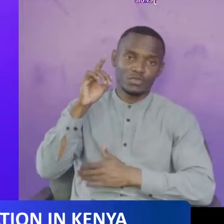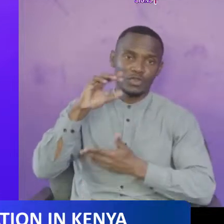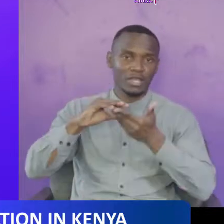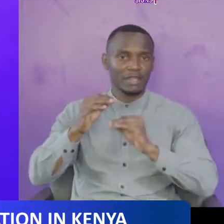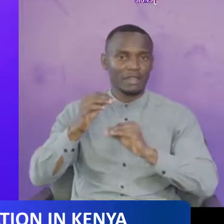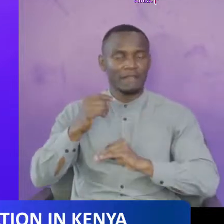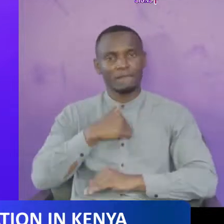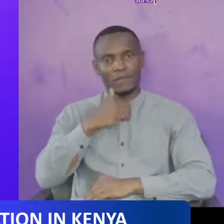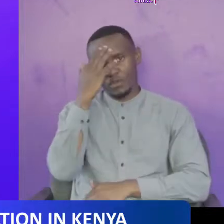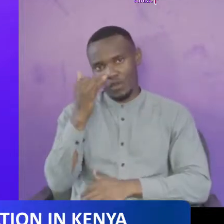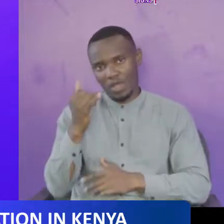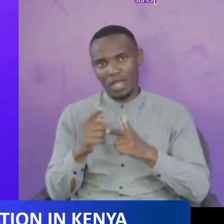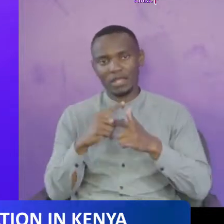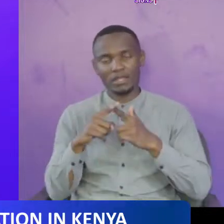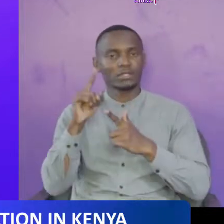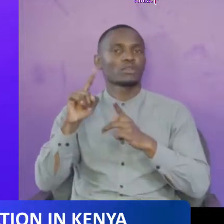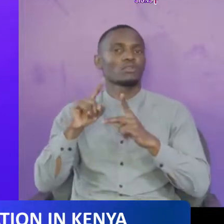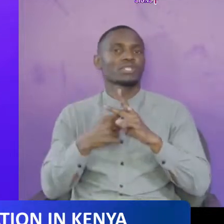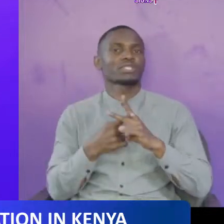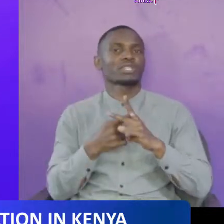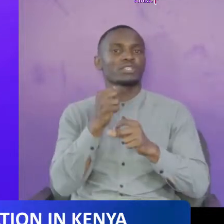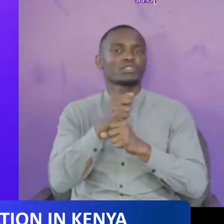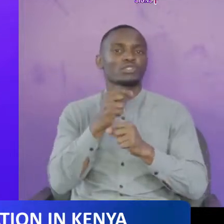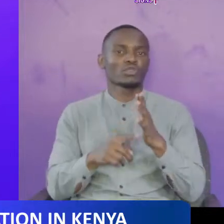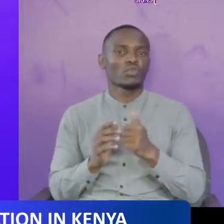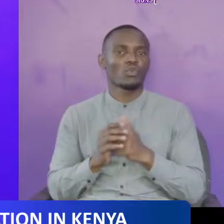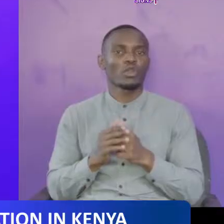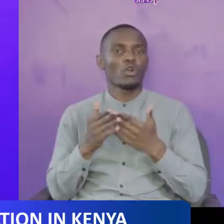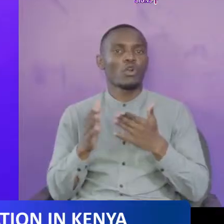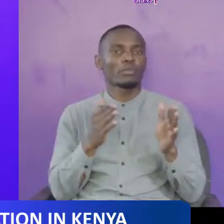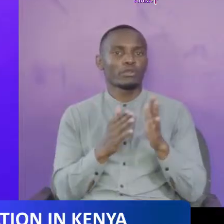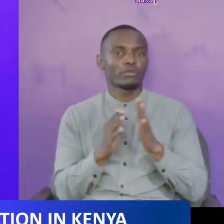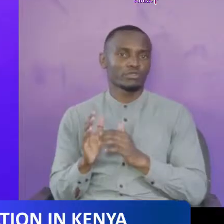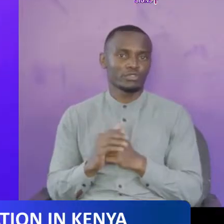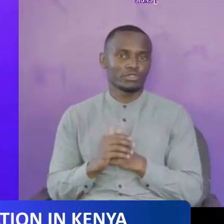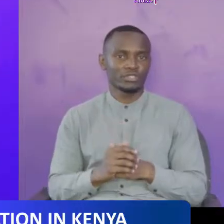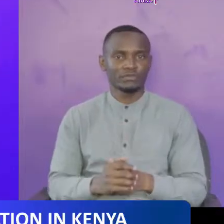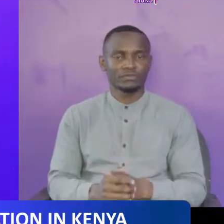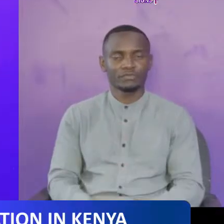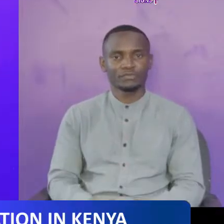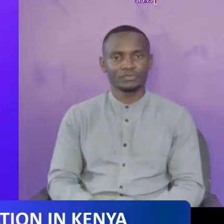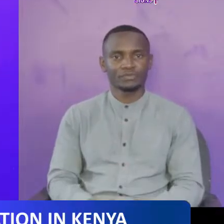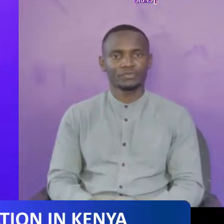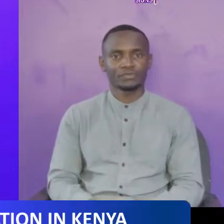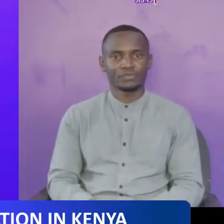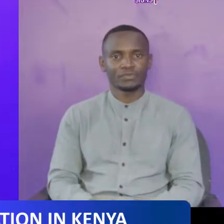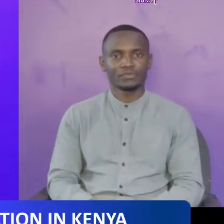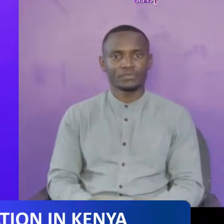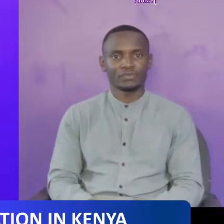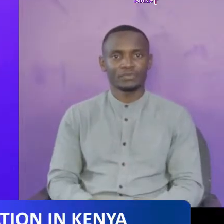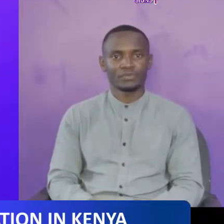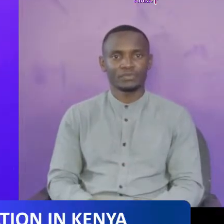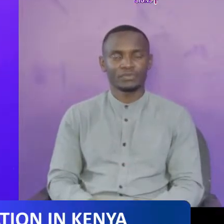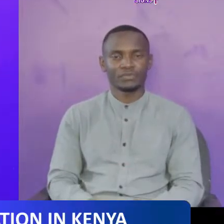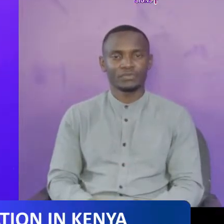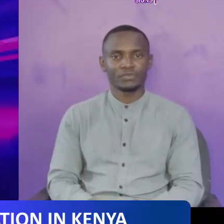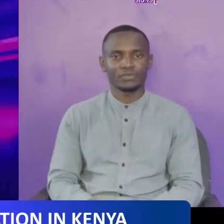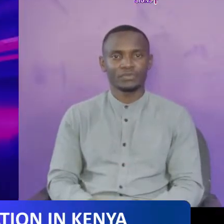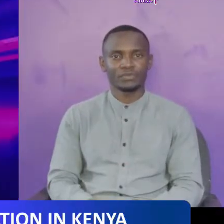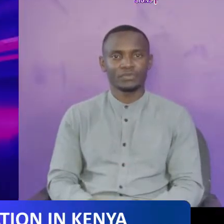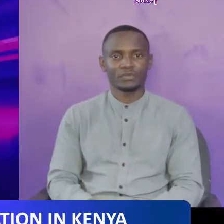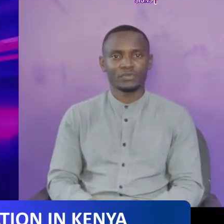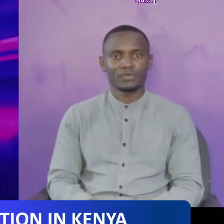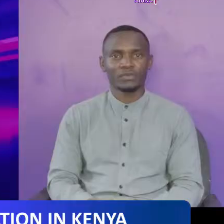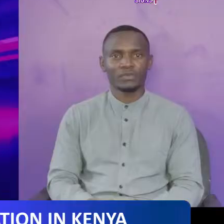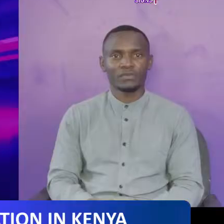he will begin to open avenues. Now make use of those avenues. Plan. In one of the, I don't know if